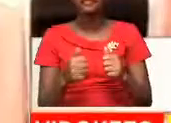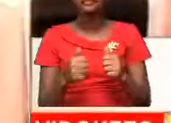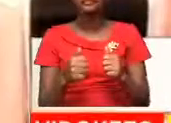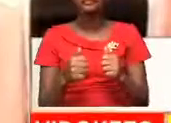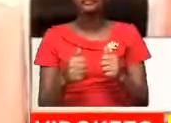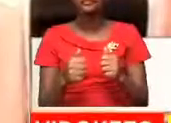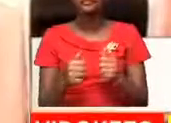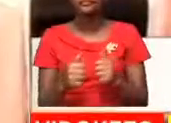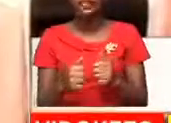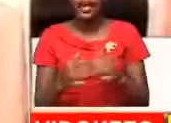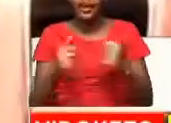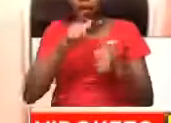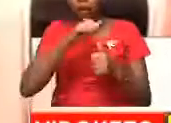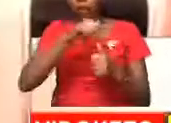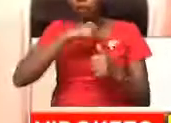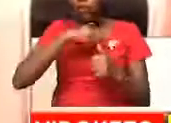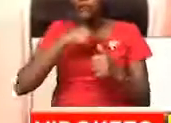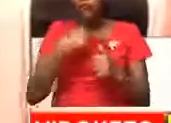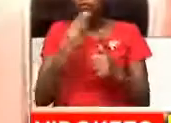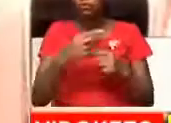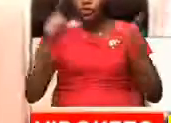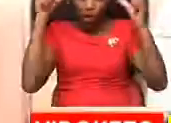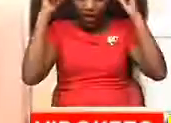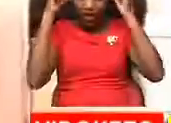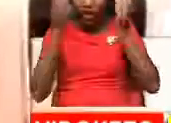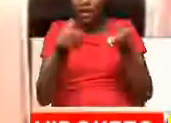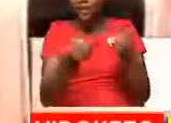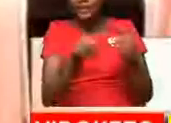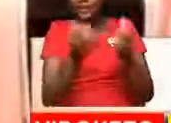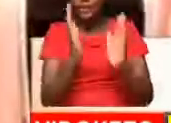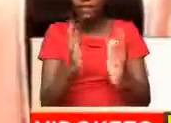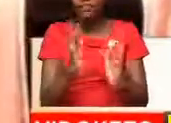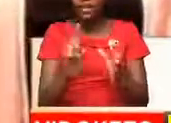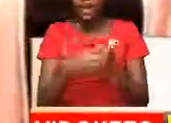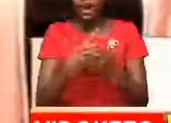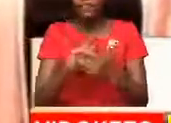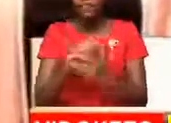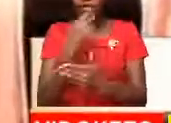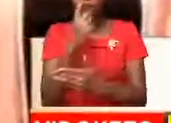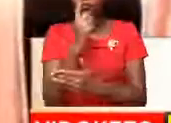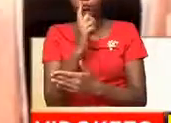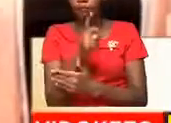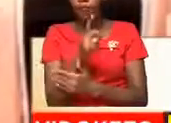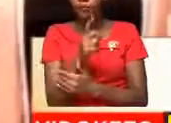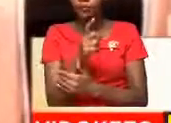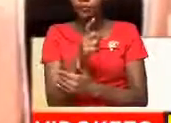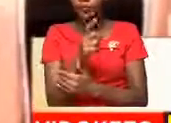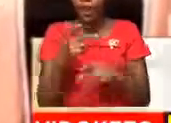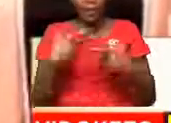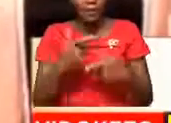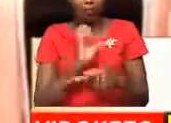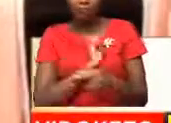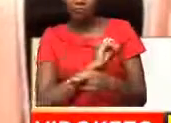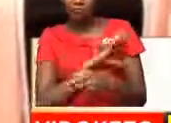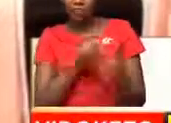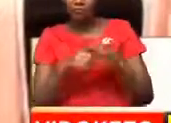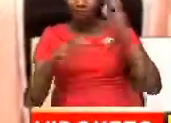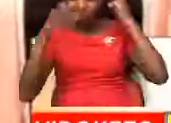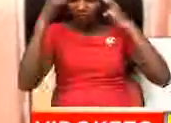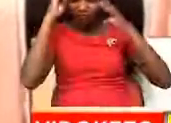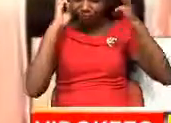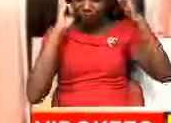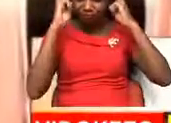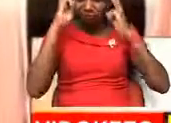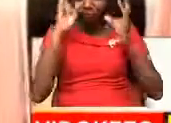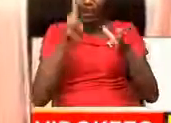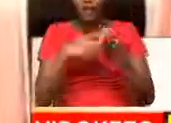have the 2 truck drivers who are tested positive, I'm sure the people around here, they have a lot of anxiety and panic. So we're working